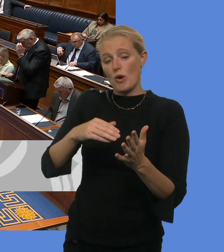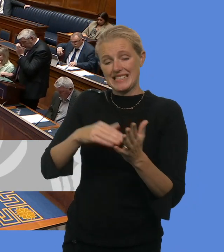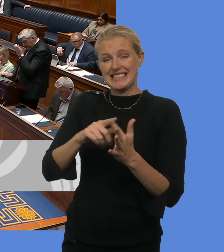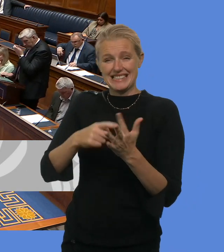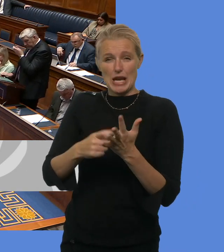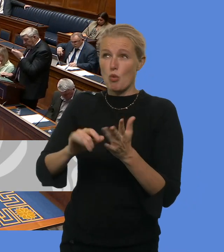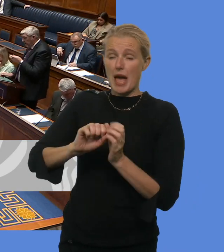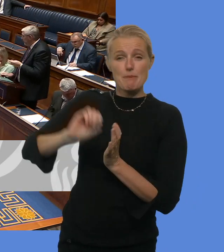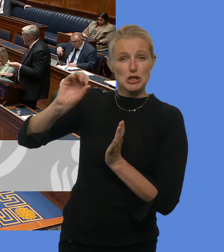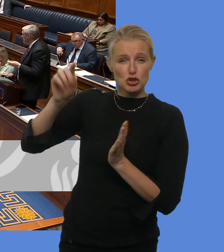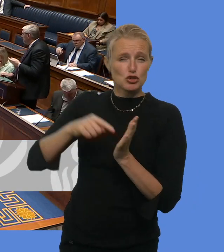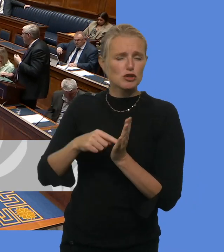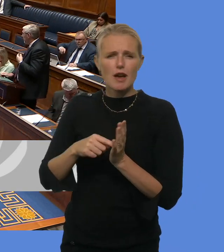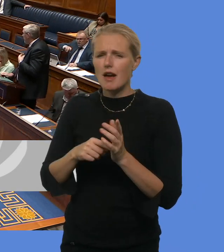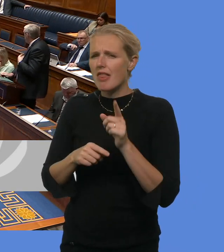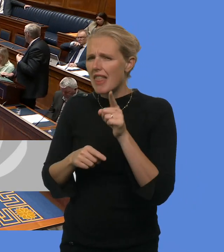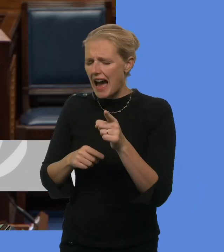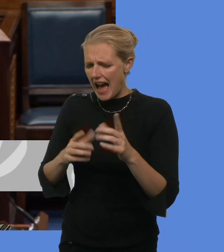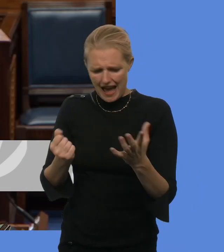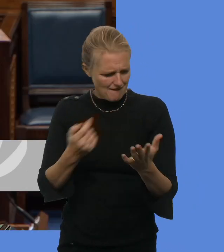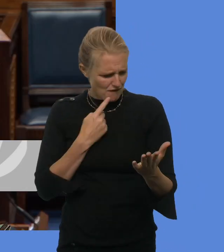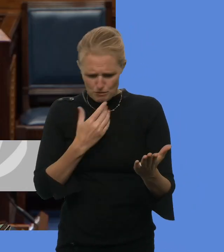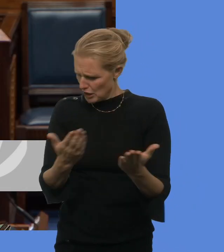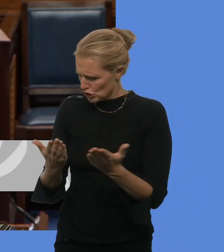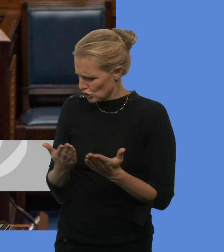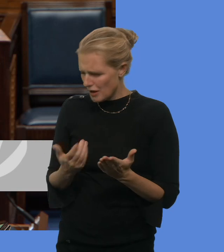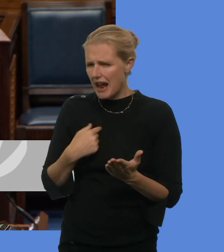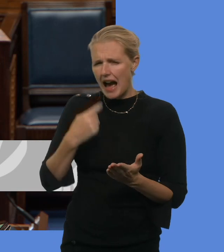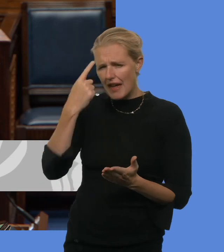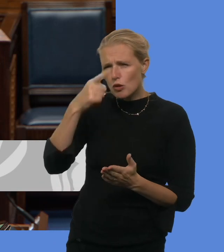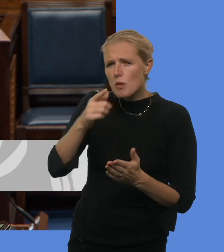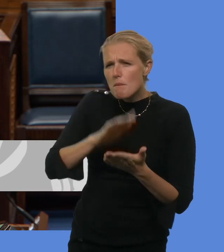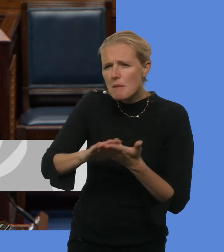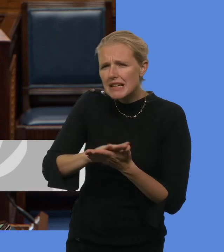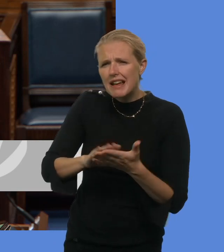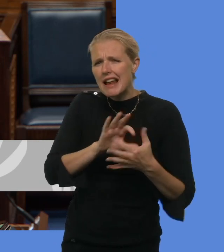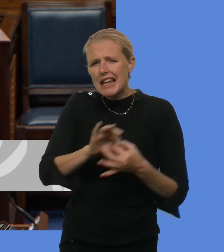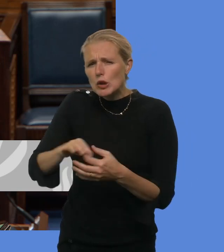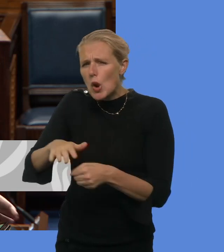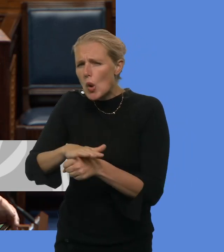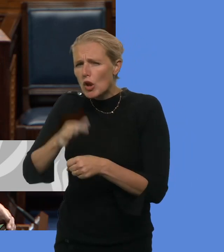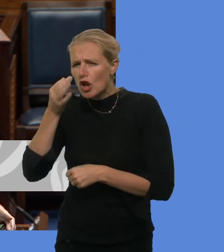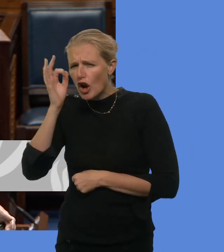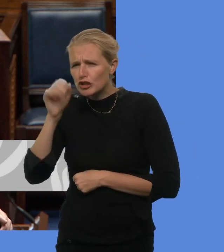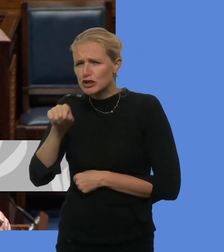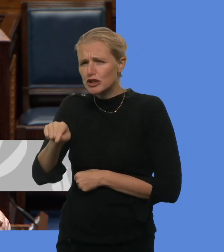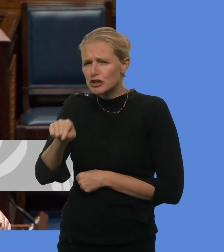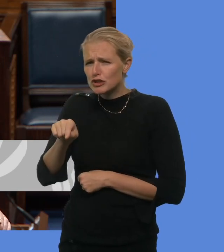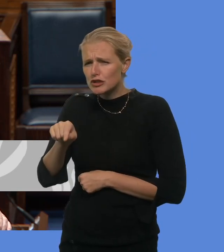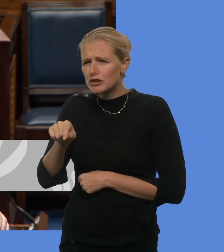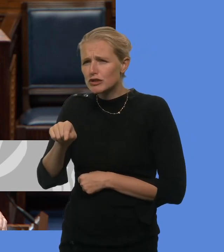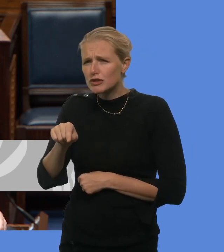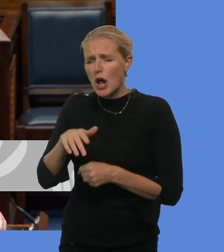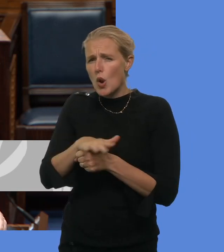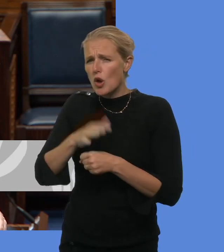perhaps the scheme the member is referring to in terms of working in conjunction with local councils. Sorry, just can't catch the member's eye. Working in conjunction with local